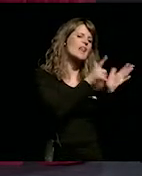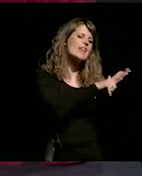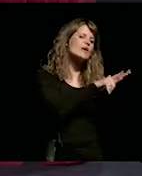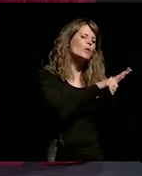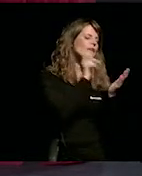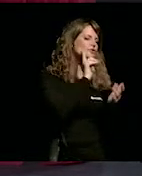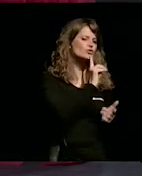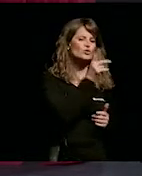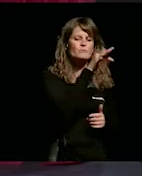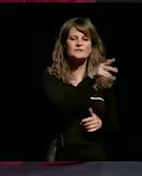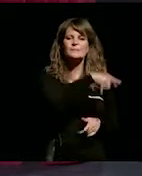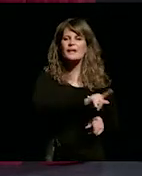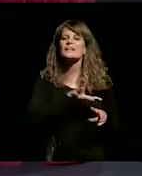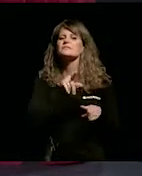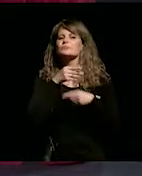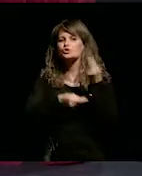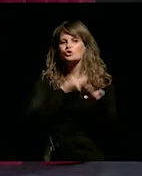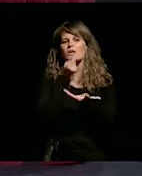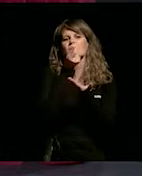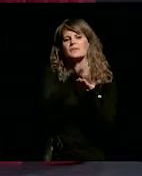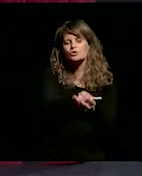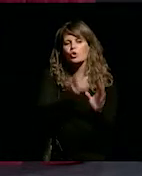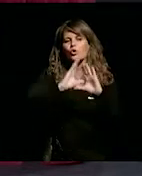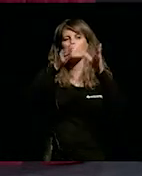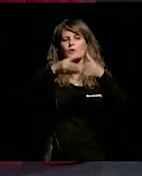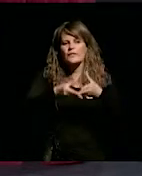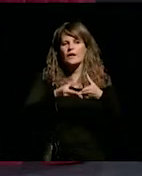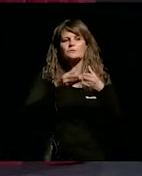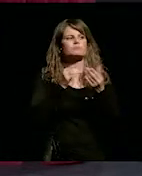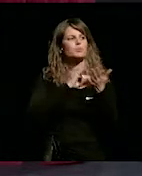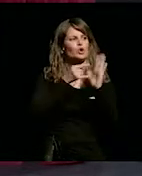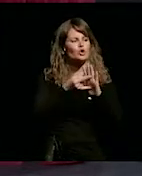that surround the show, supported by the Thor Foundation.